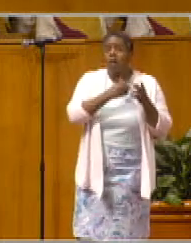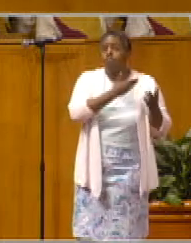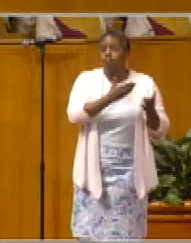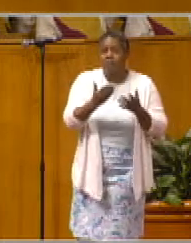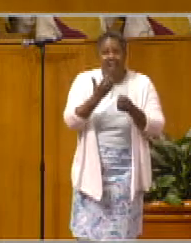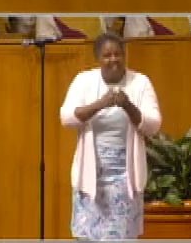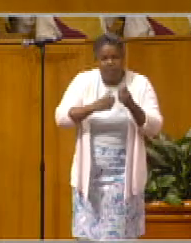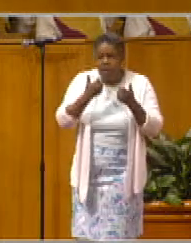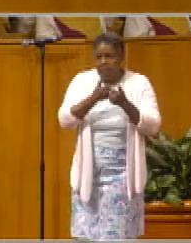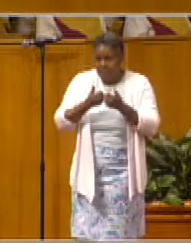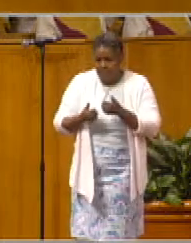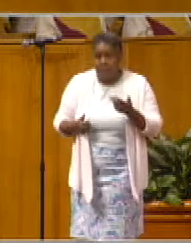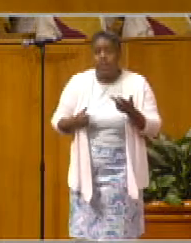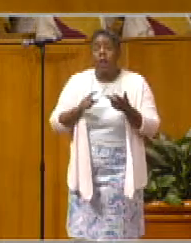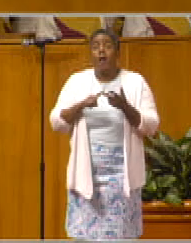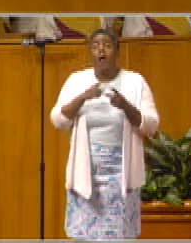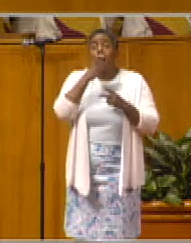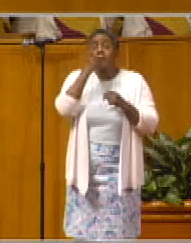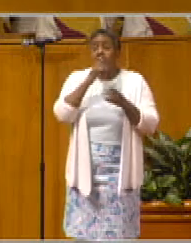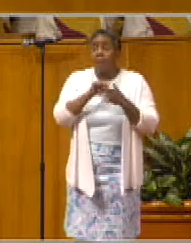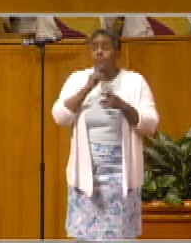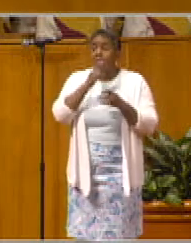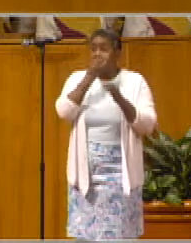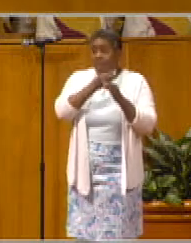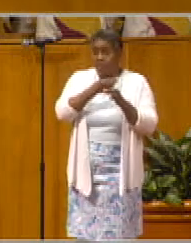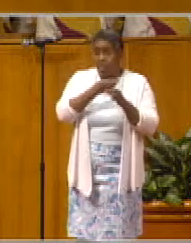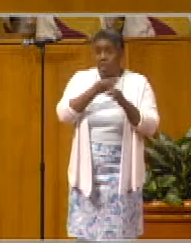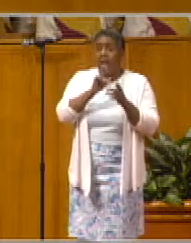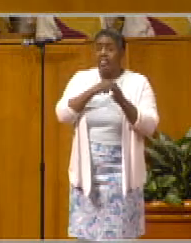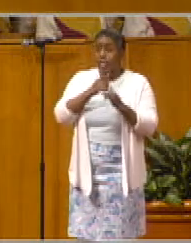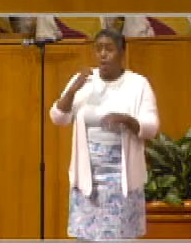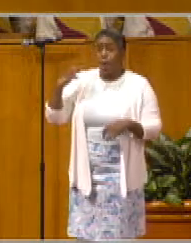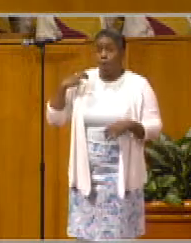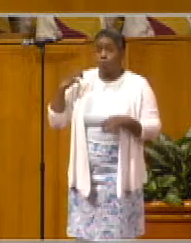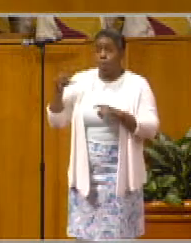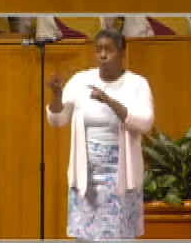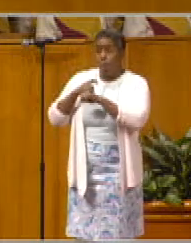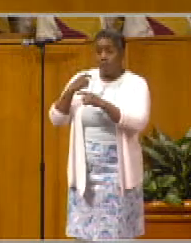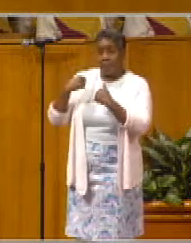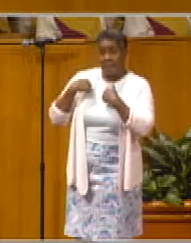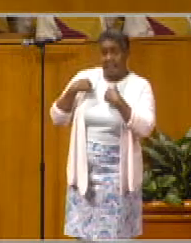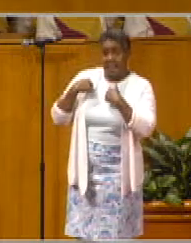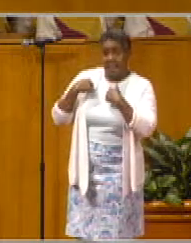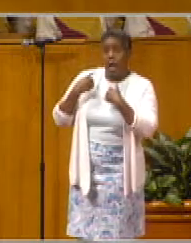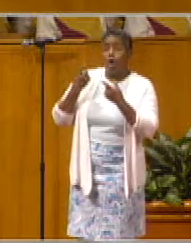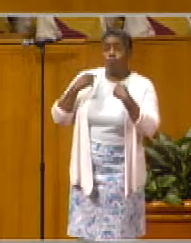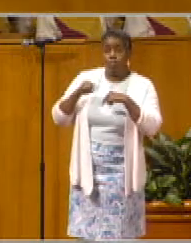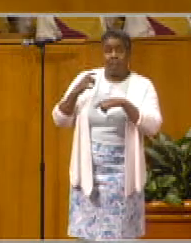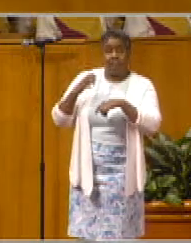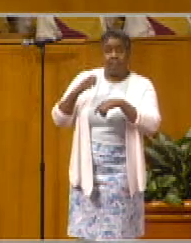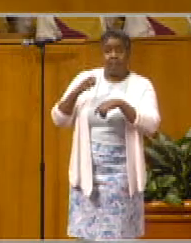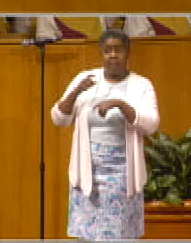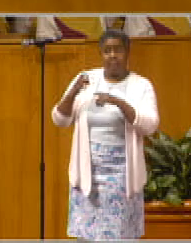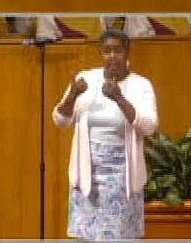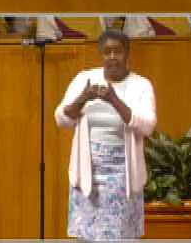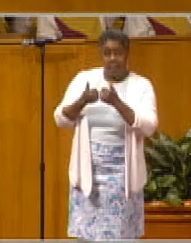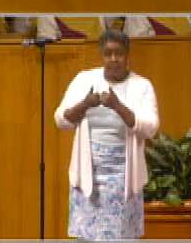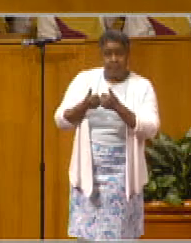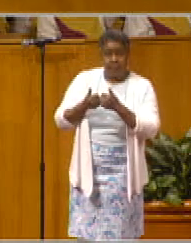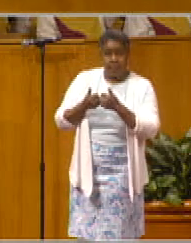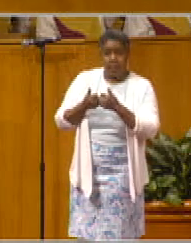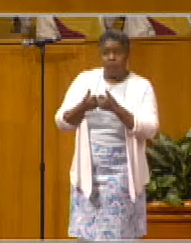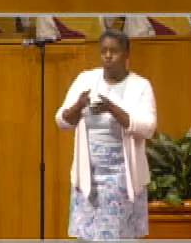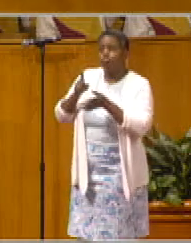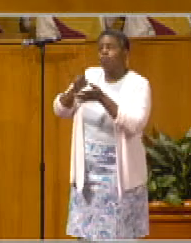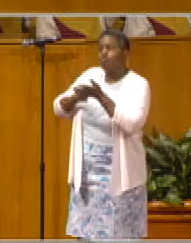game. And because I am so faithful, the coach calls upon me during the game to run the game